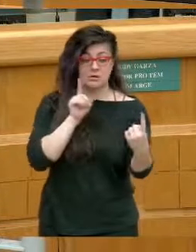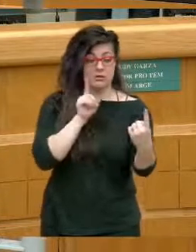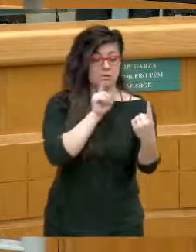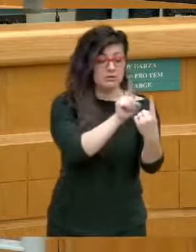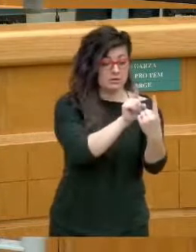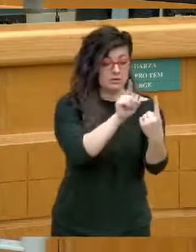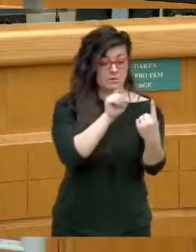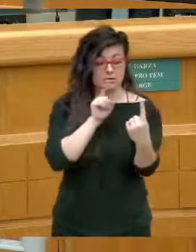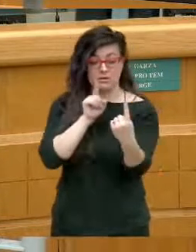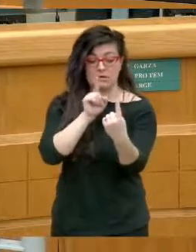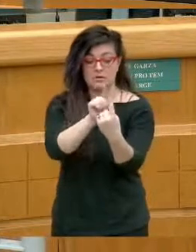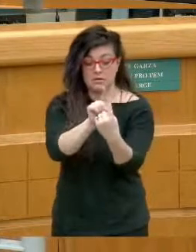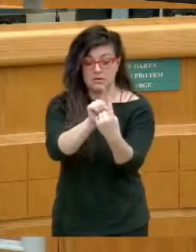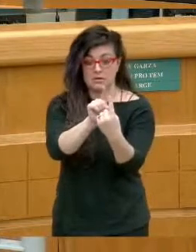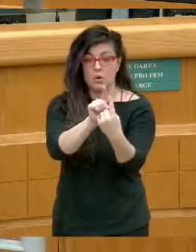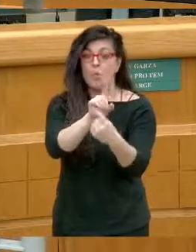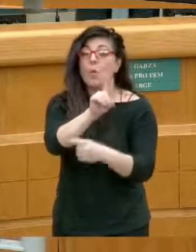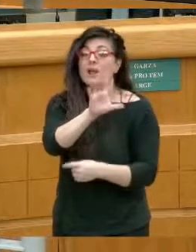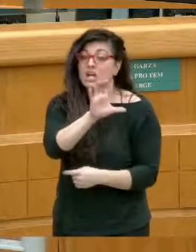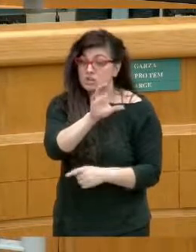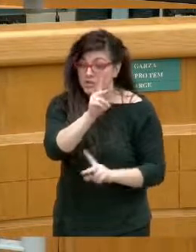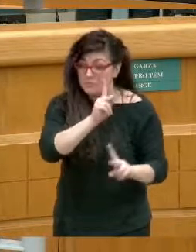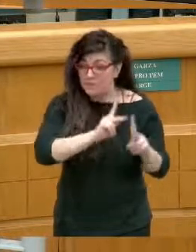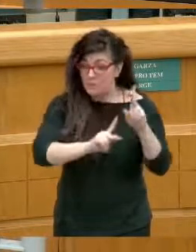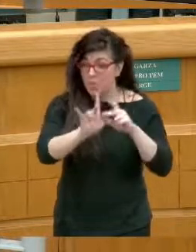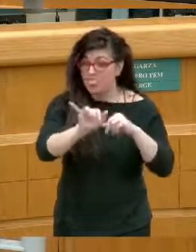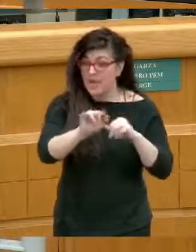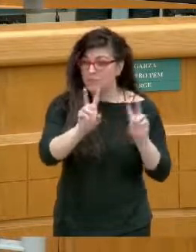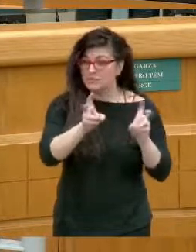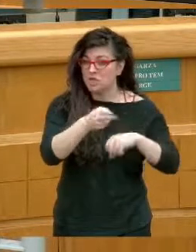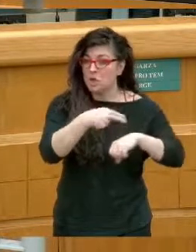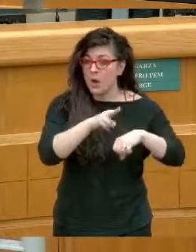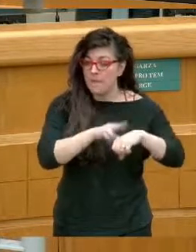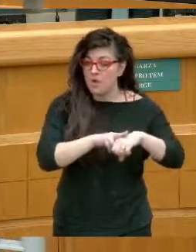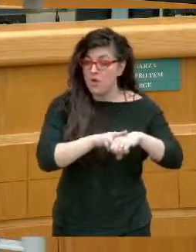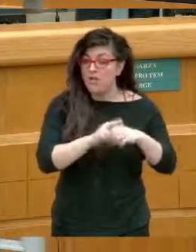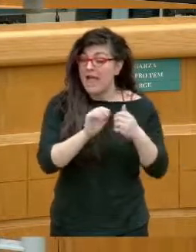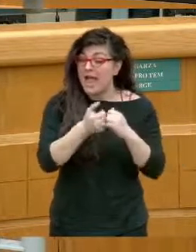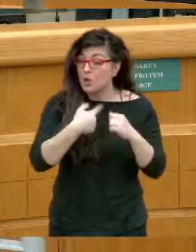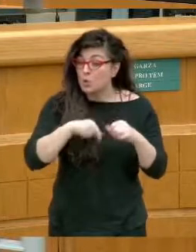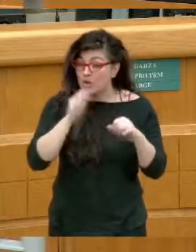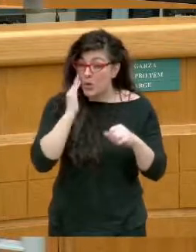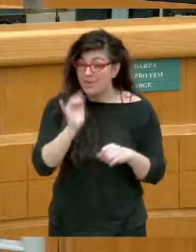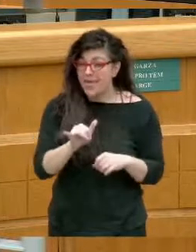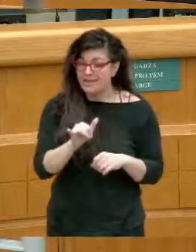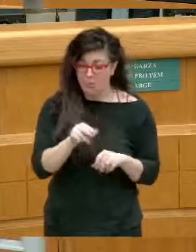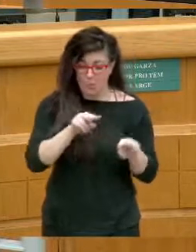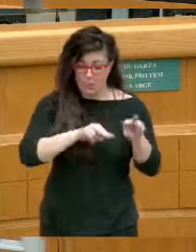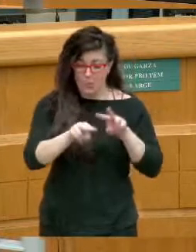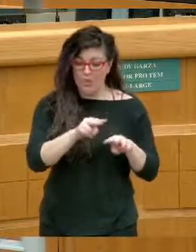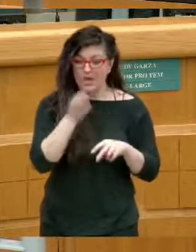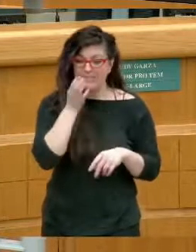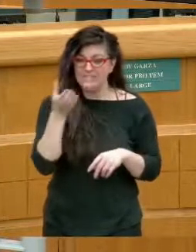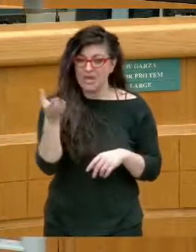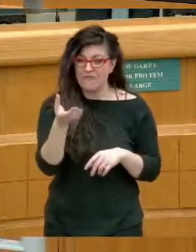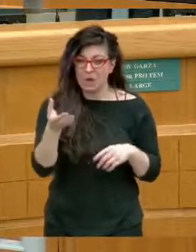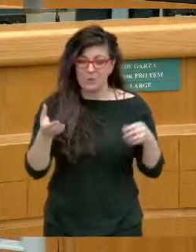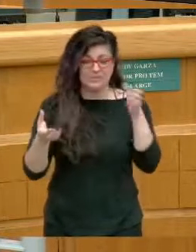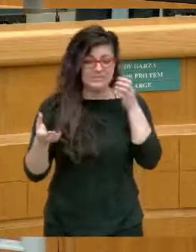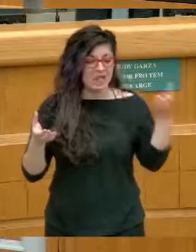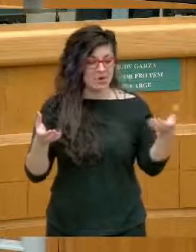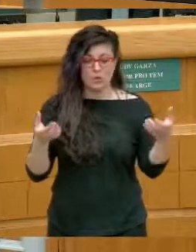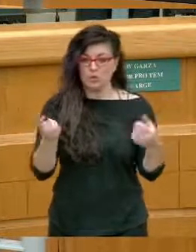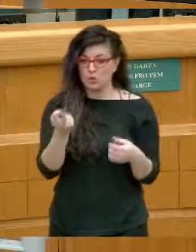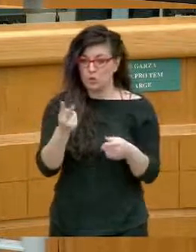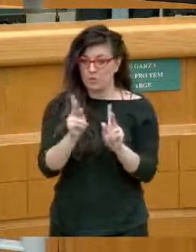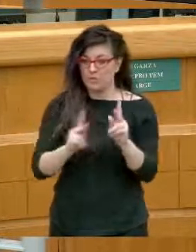50 meters of each other for less than 60 minutes, and then a statistical algorithm is used to calculate the probability that